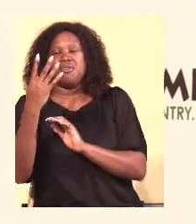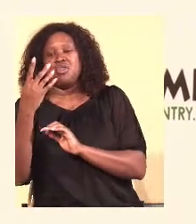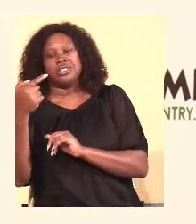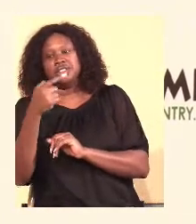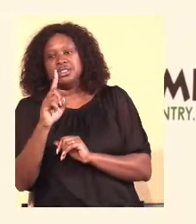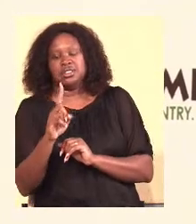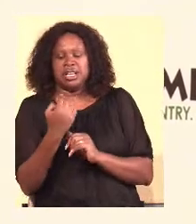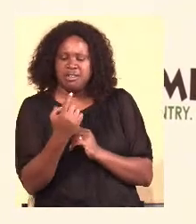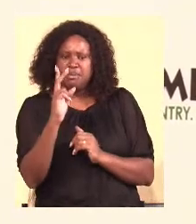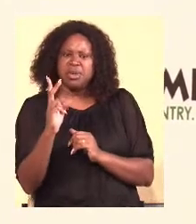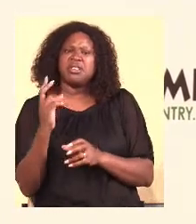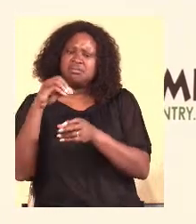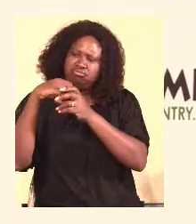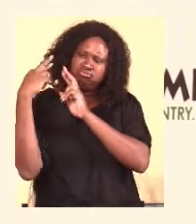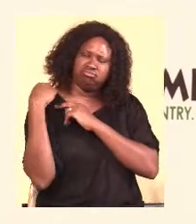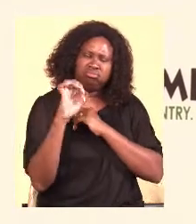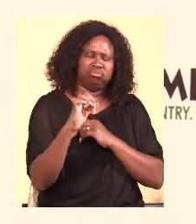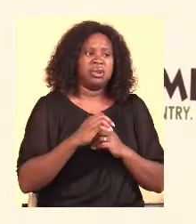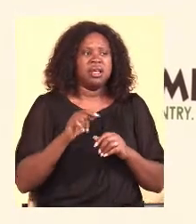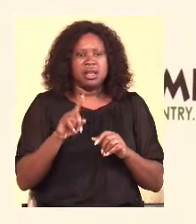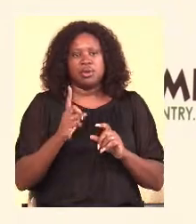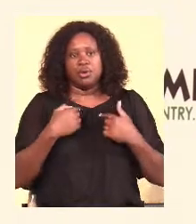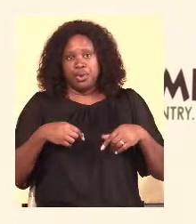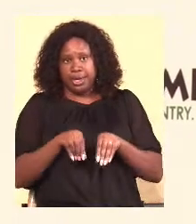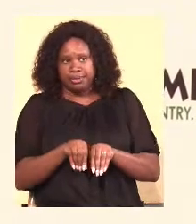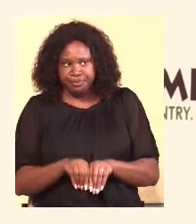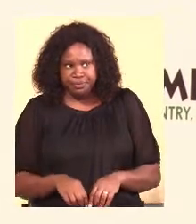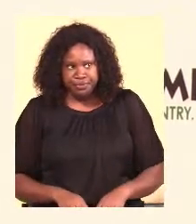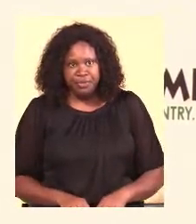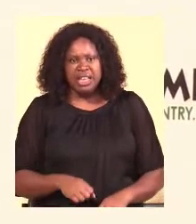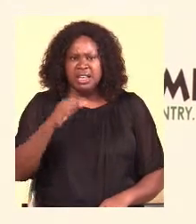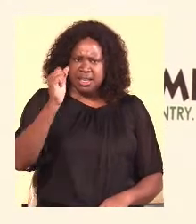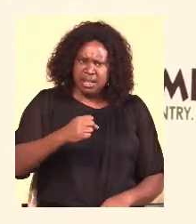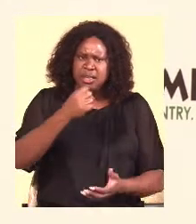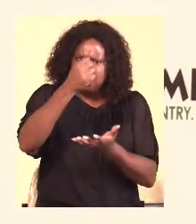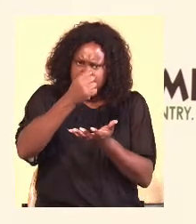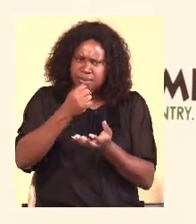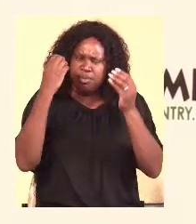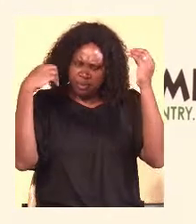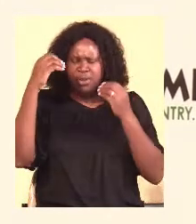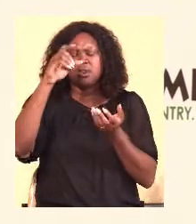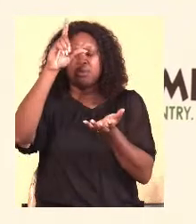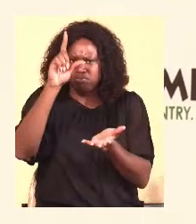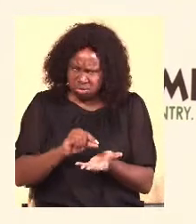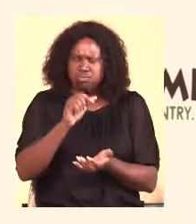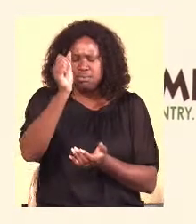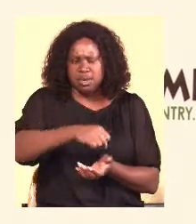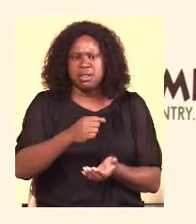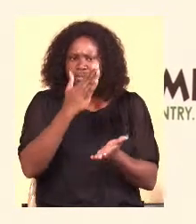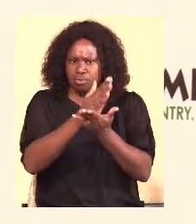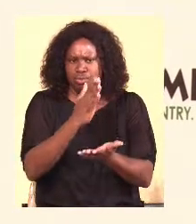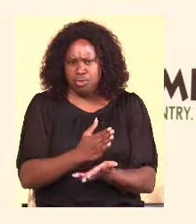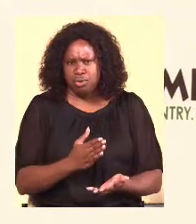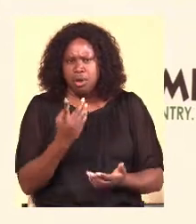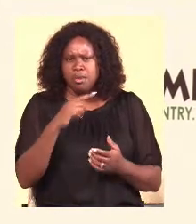So everybody must play their part. This is really what we are saying. Yes, the budget of the university has been cut, that is true,